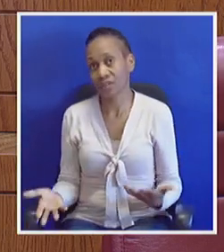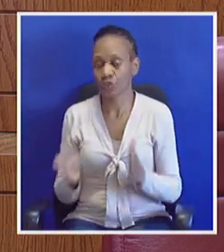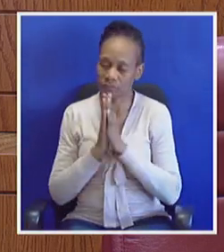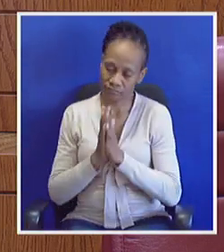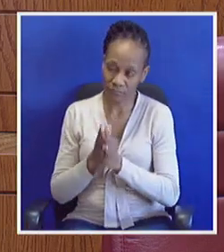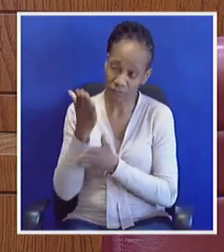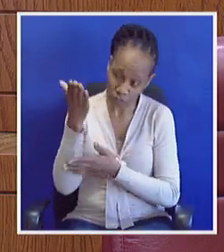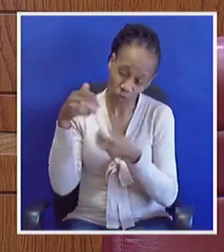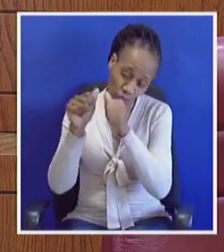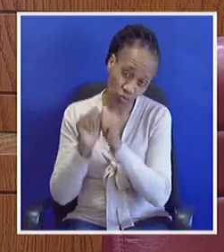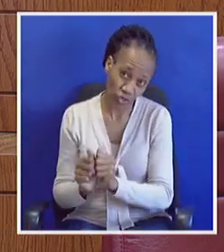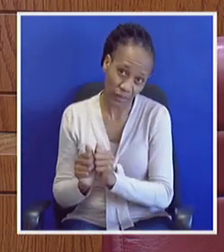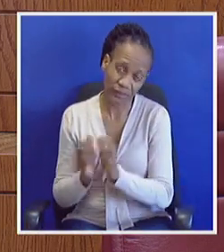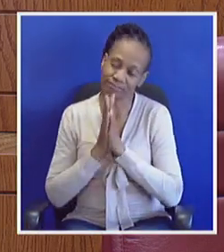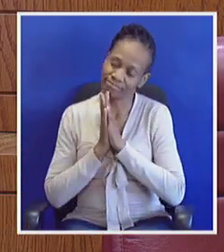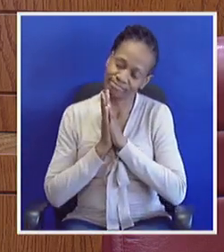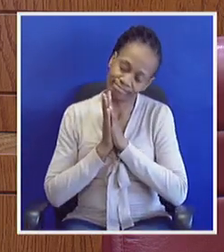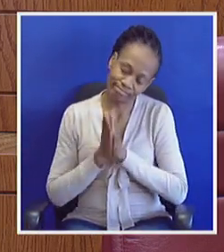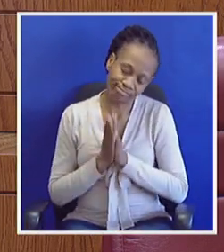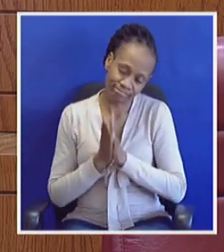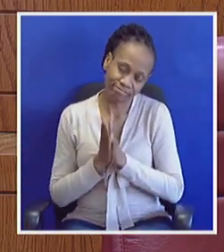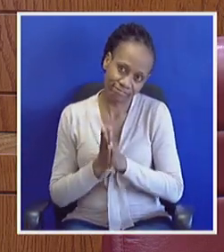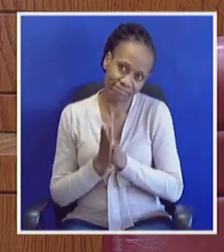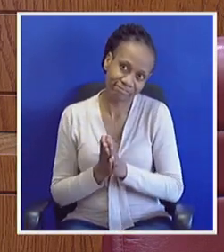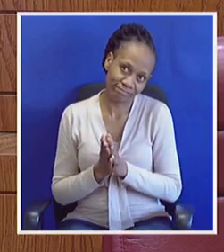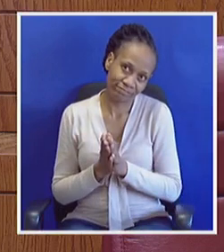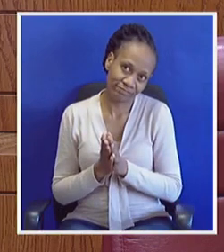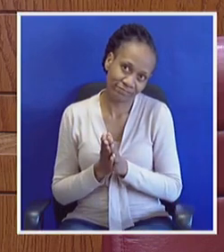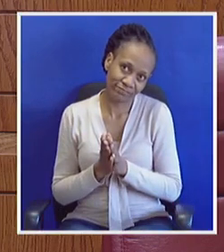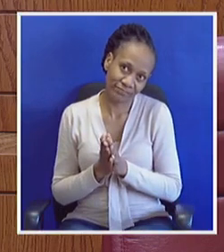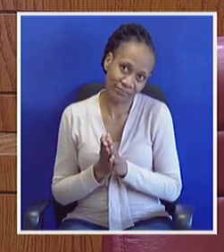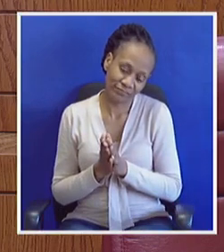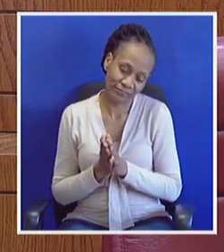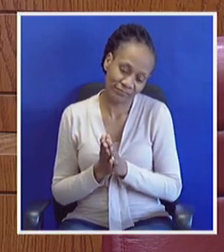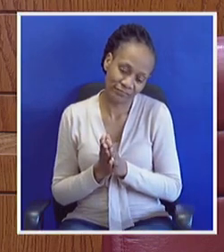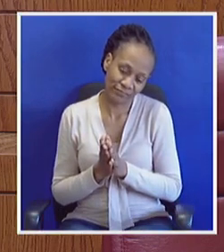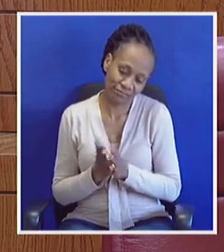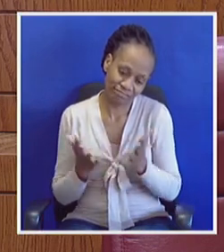Chair, and I'm humbly requesting. We have been